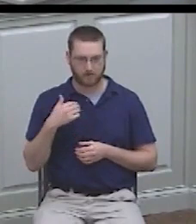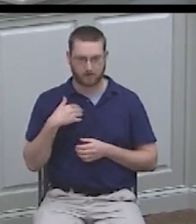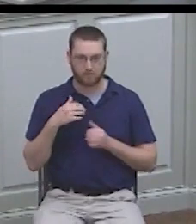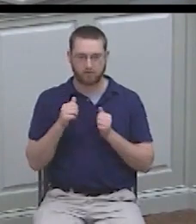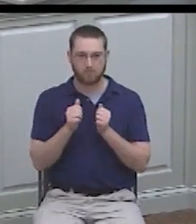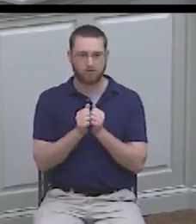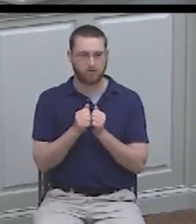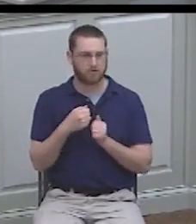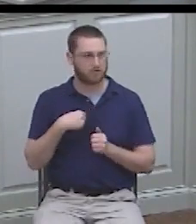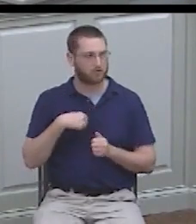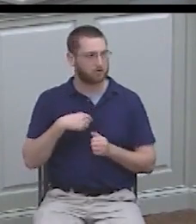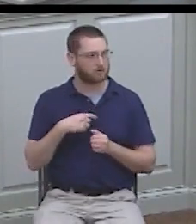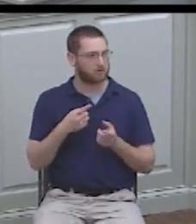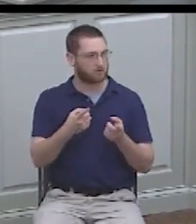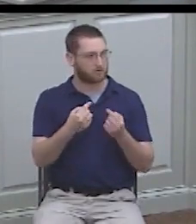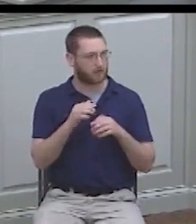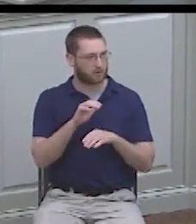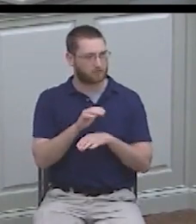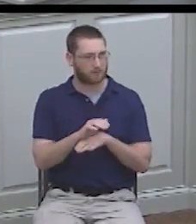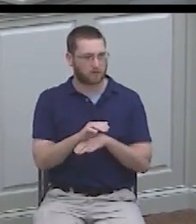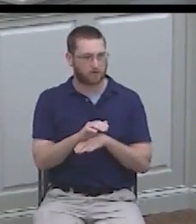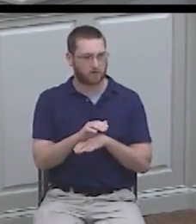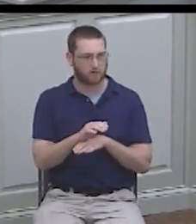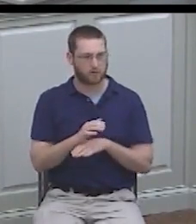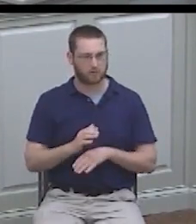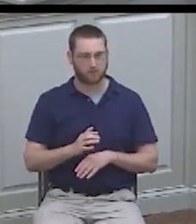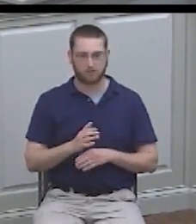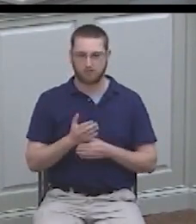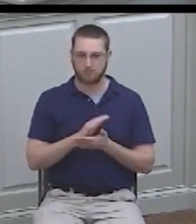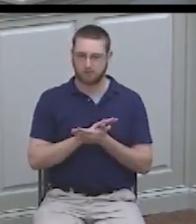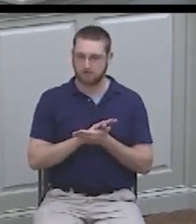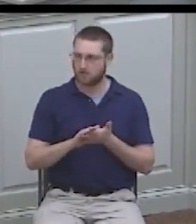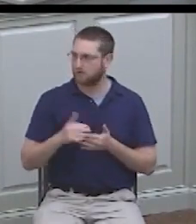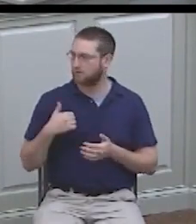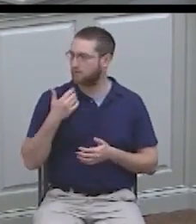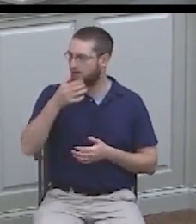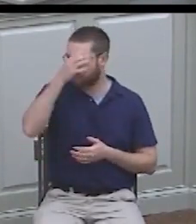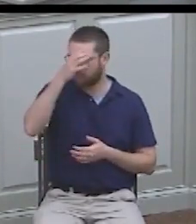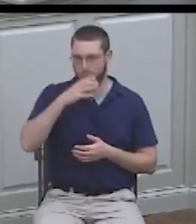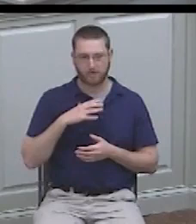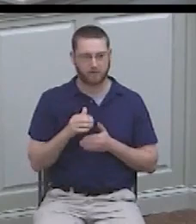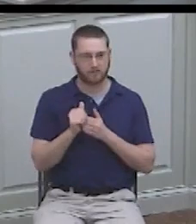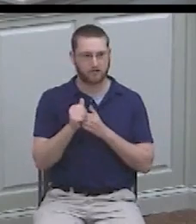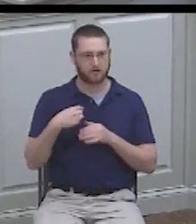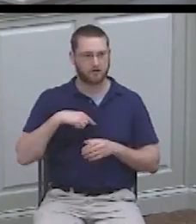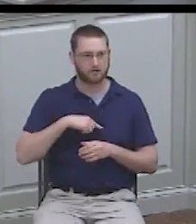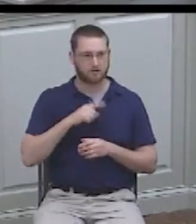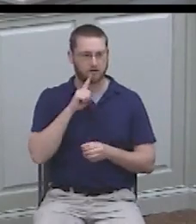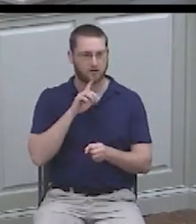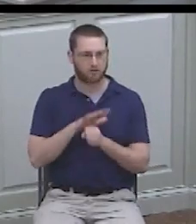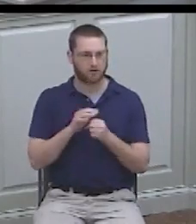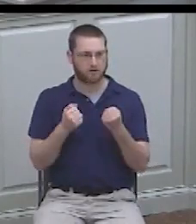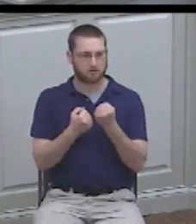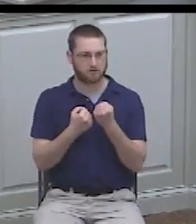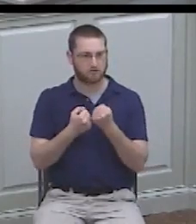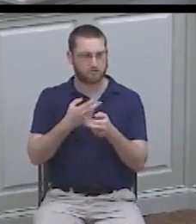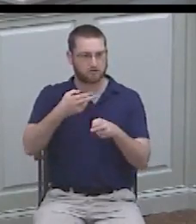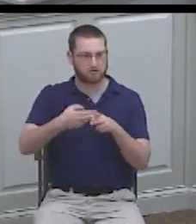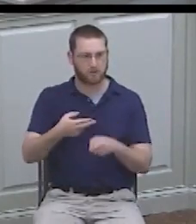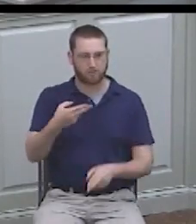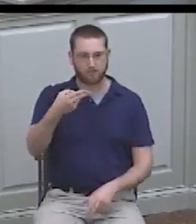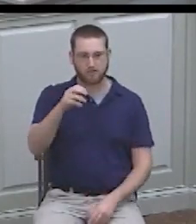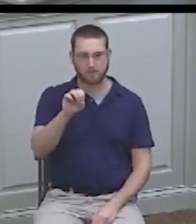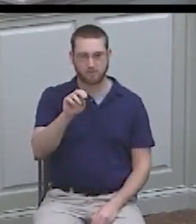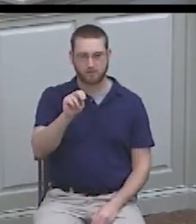tonight a fine young gentleman who's going to lead us in the Pledge of Allegiance. His name is Henry Sheen.